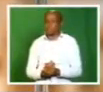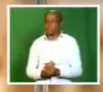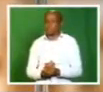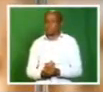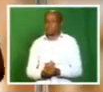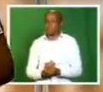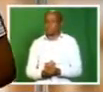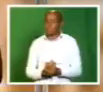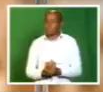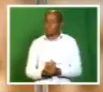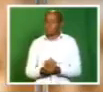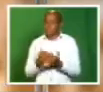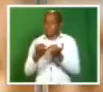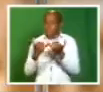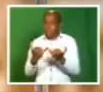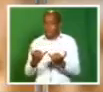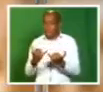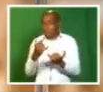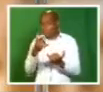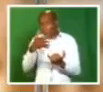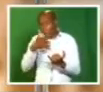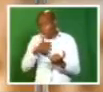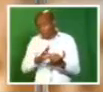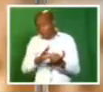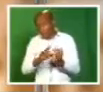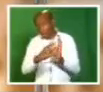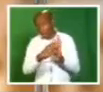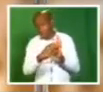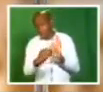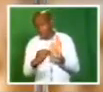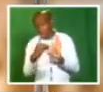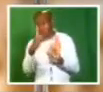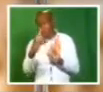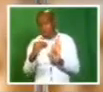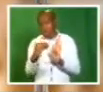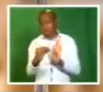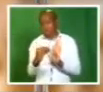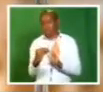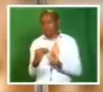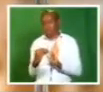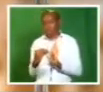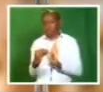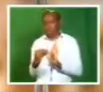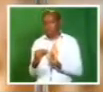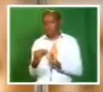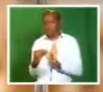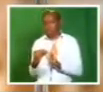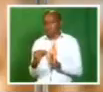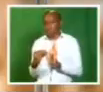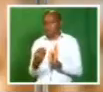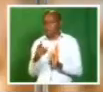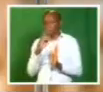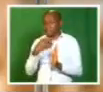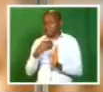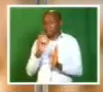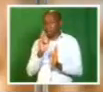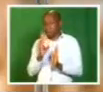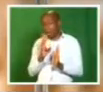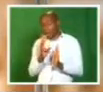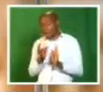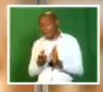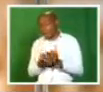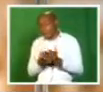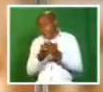This quadratic function, I want you to sketch it. So I'll just help you, give you a hint so that I pass